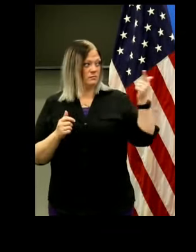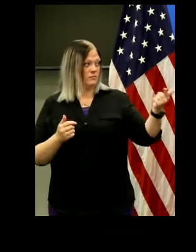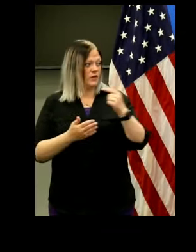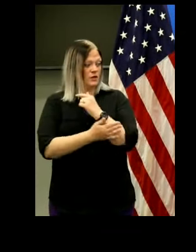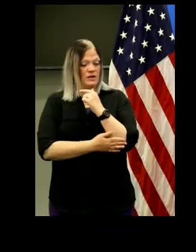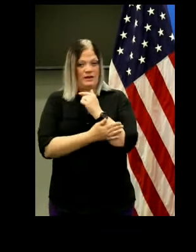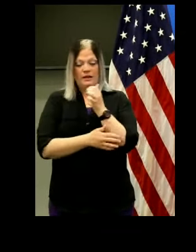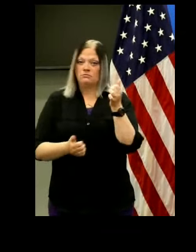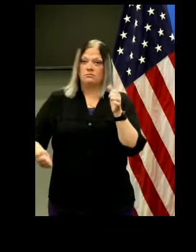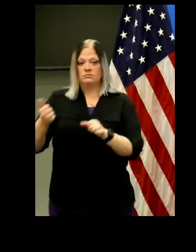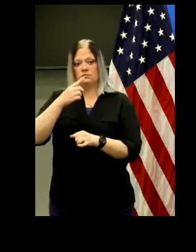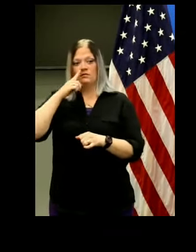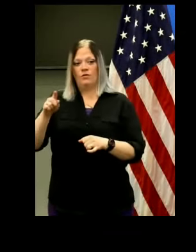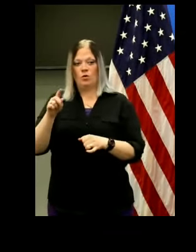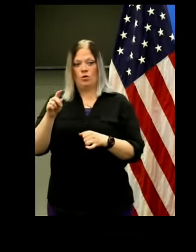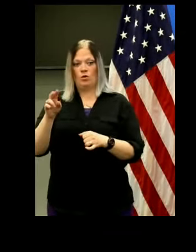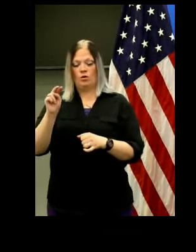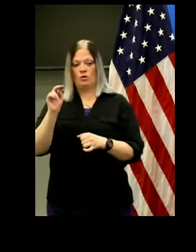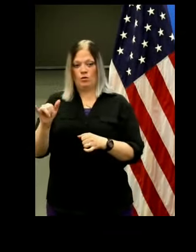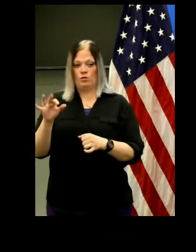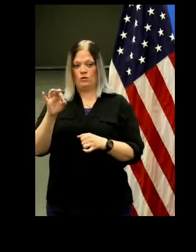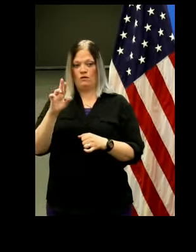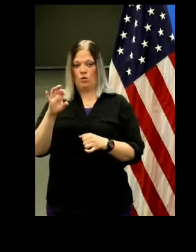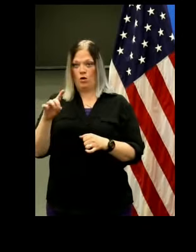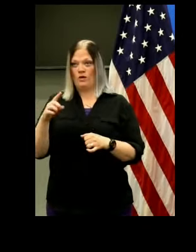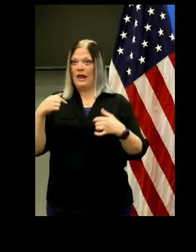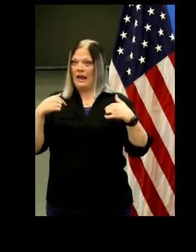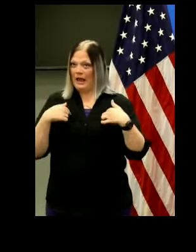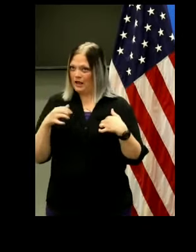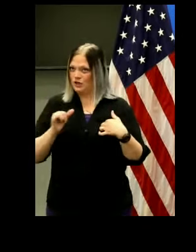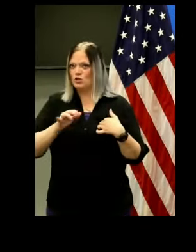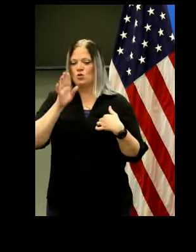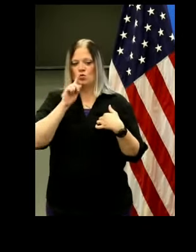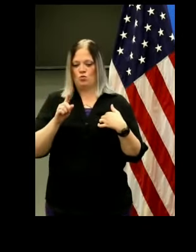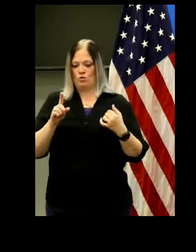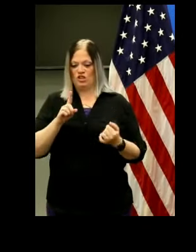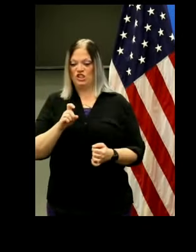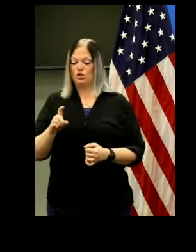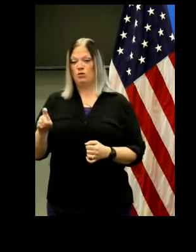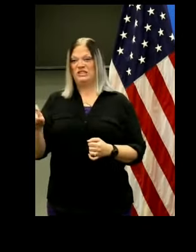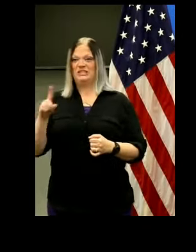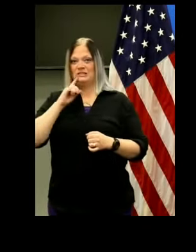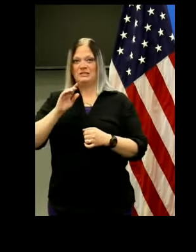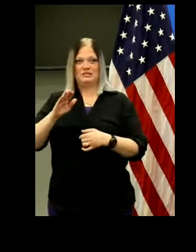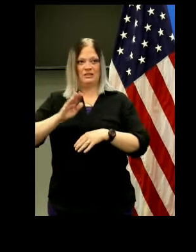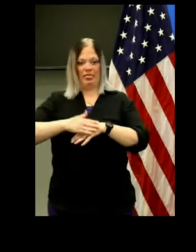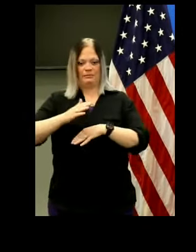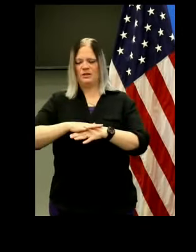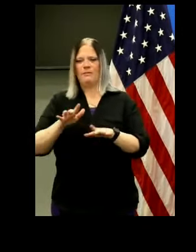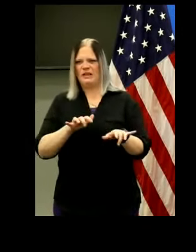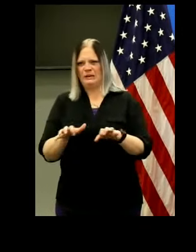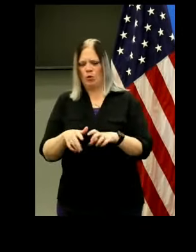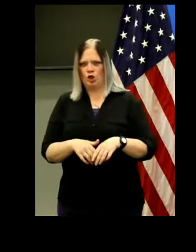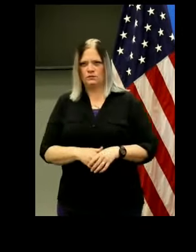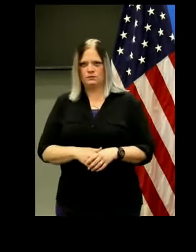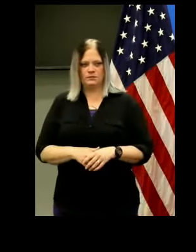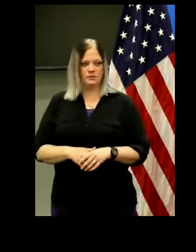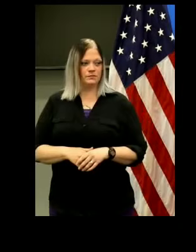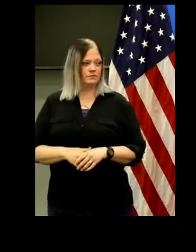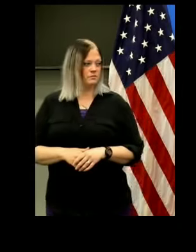county executive for New York Forward, and I too will spritz the laptop, their computer.